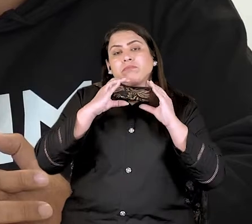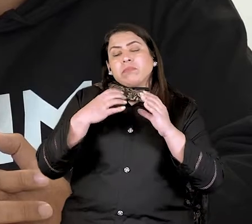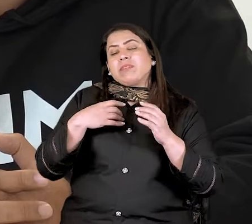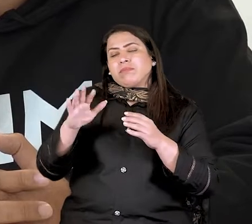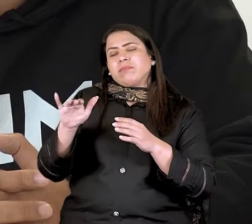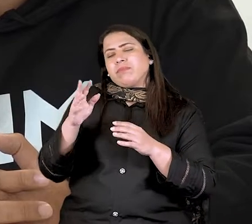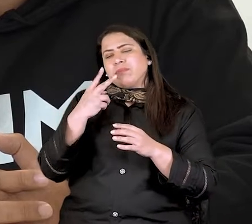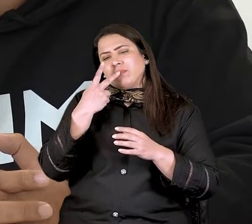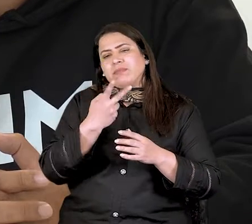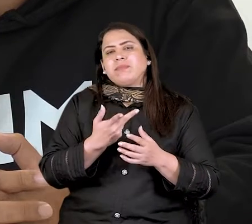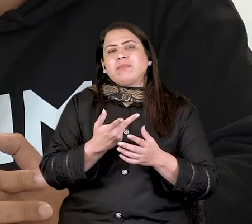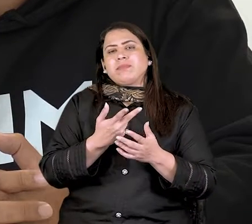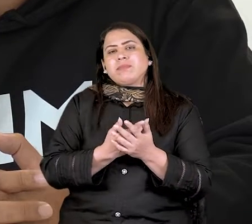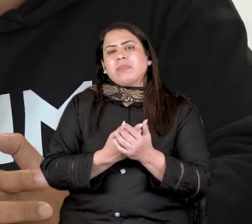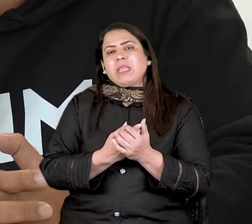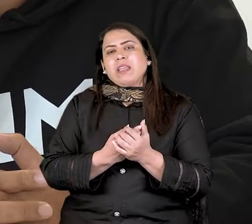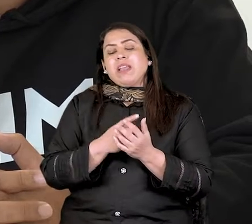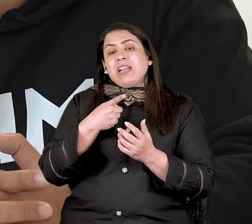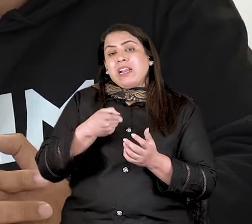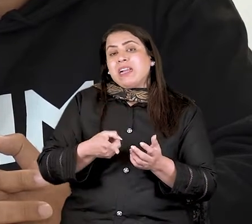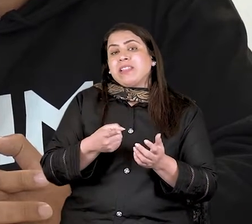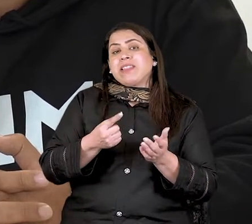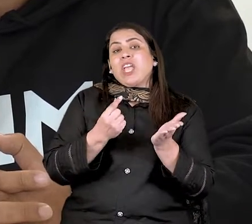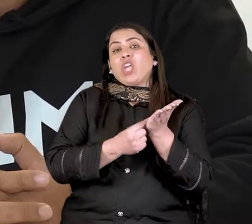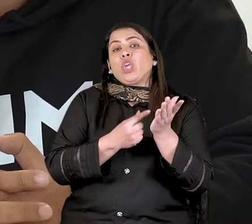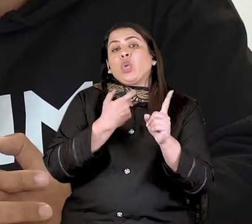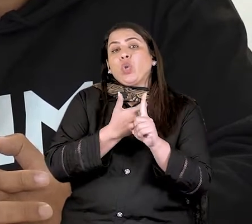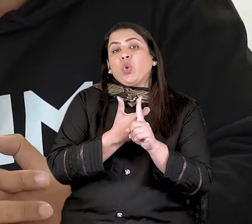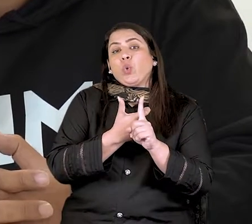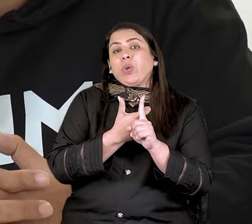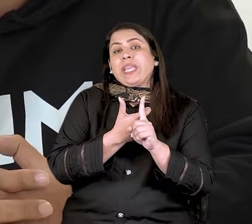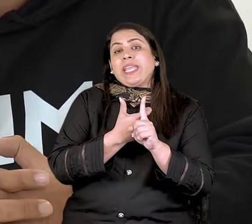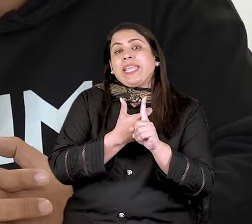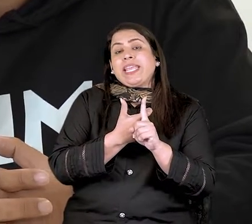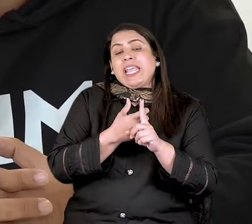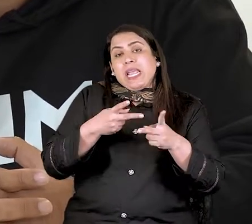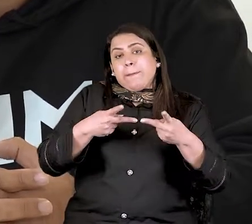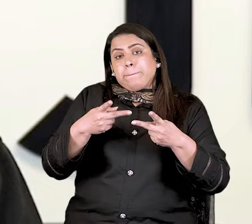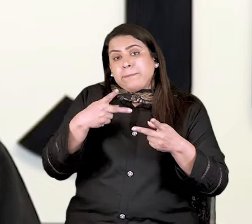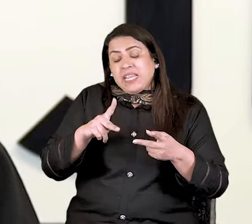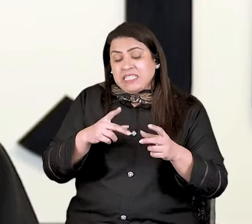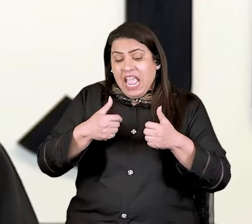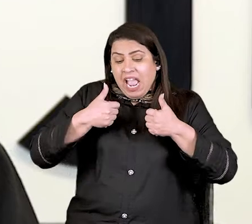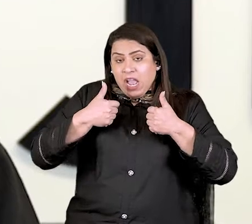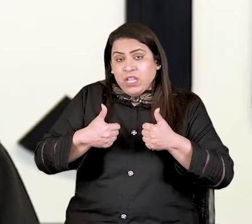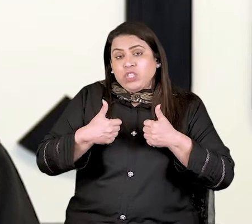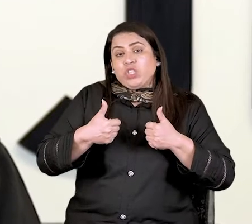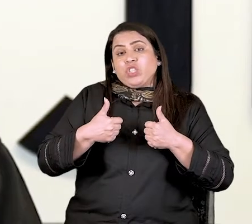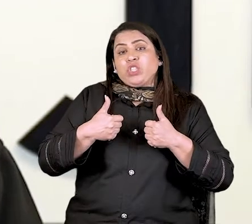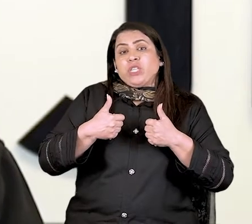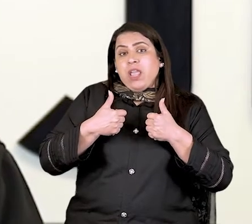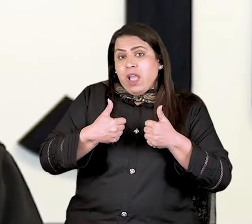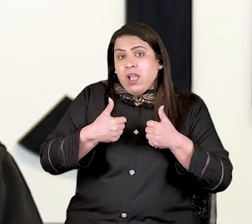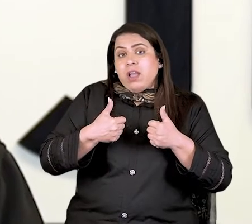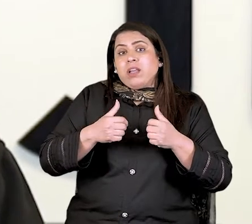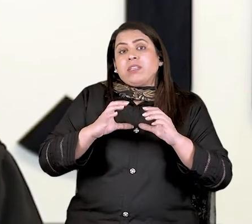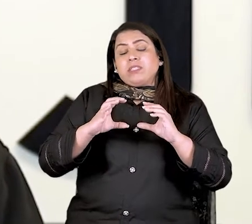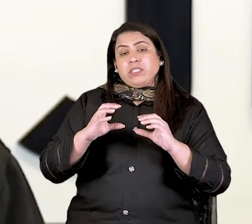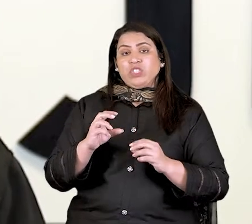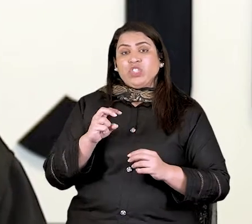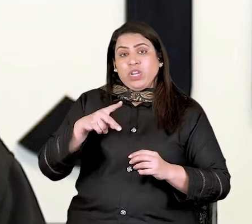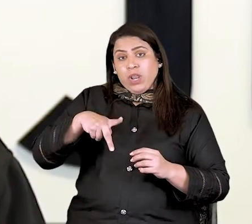this. I said, we need to localize all of our products. They said, listen man, it's